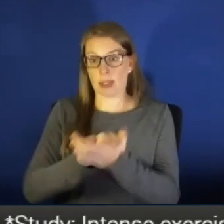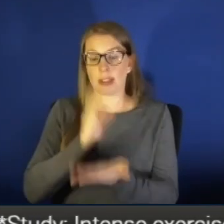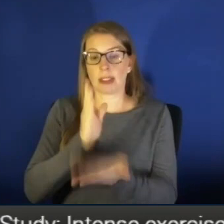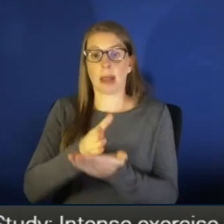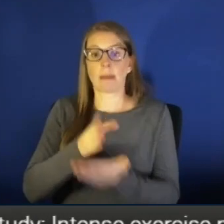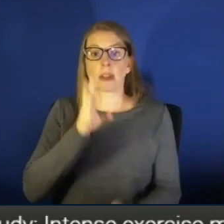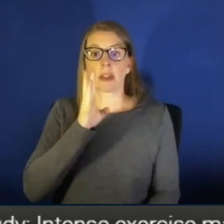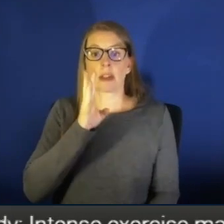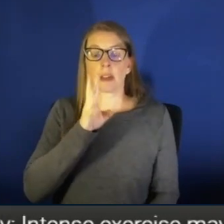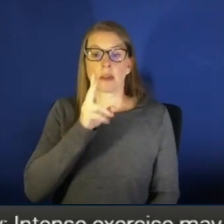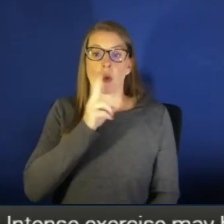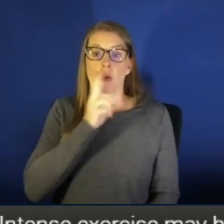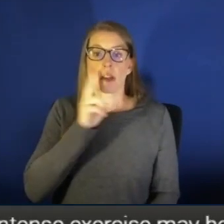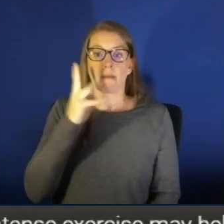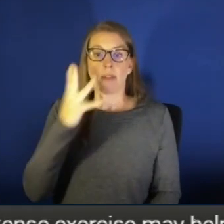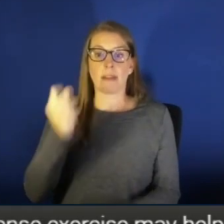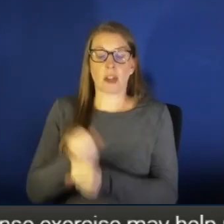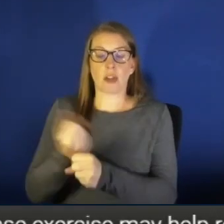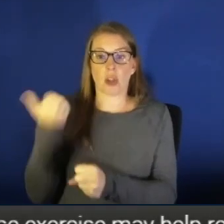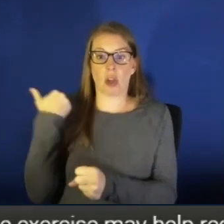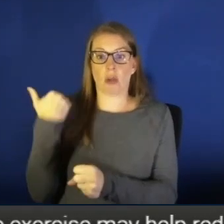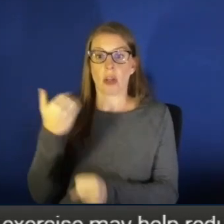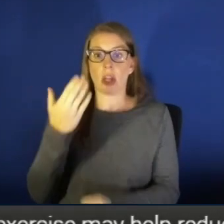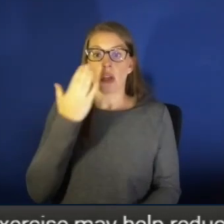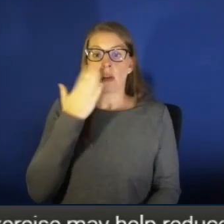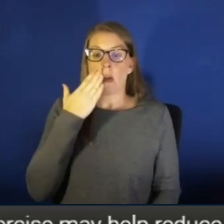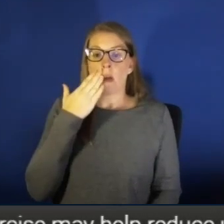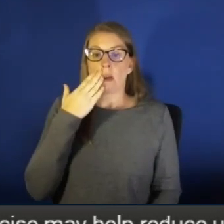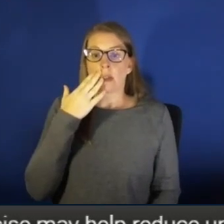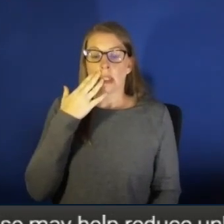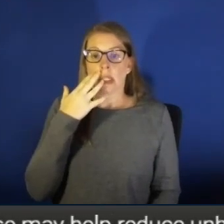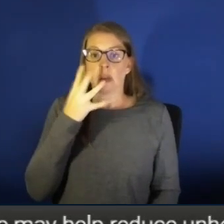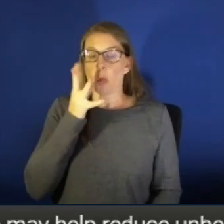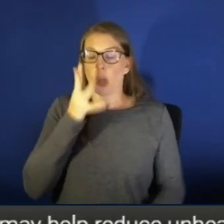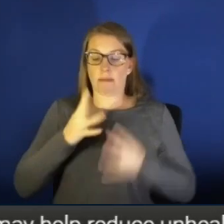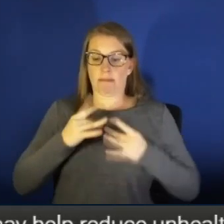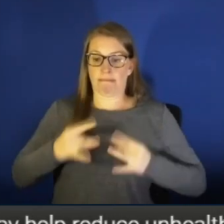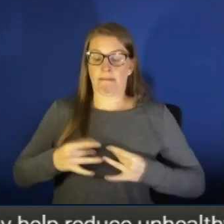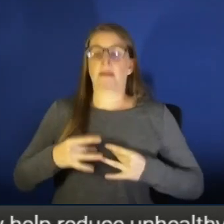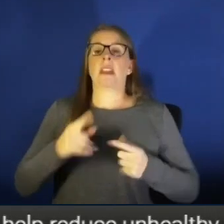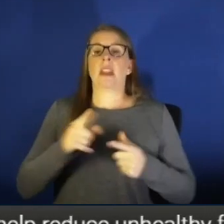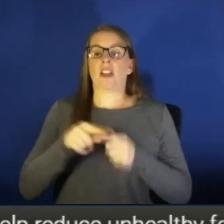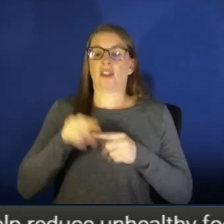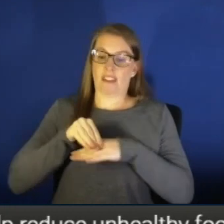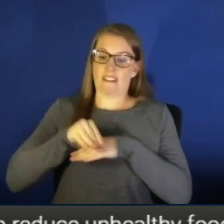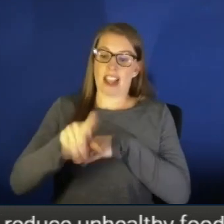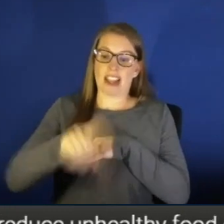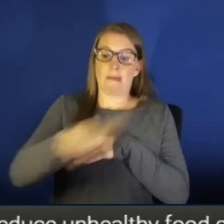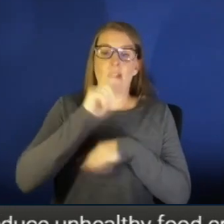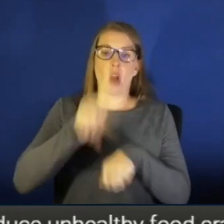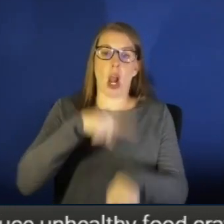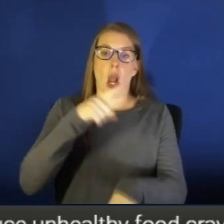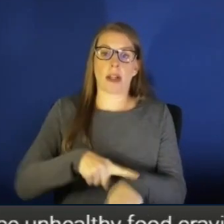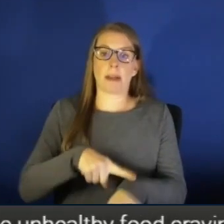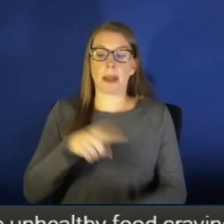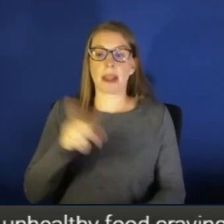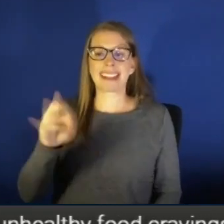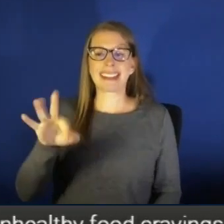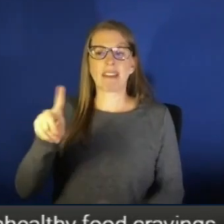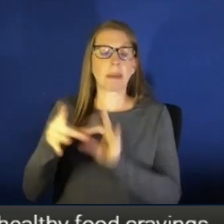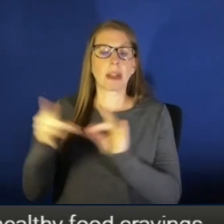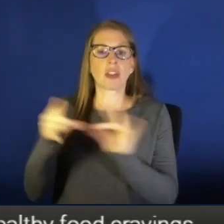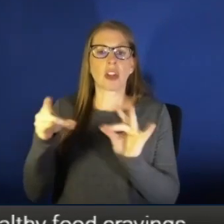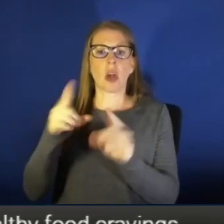the smoke would be on him and affect them for a long time. You mentioned a little bit off the top of the show, David, but what are you